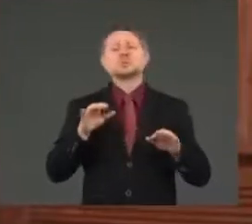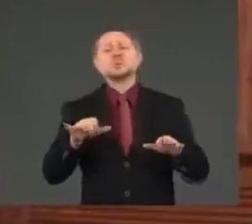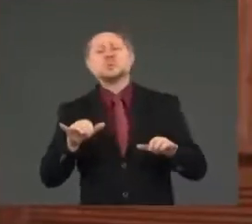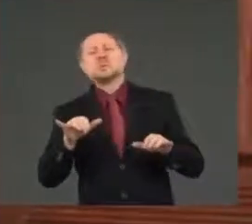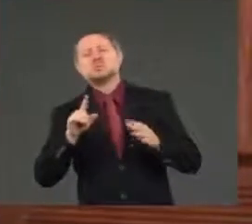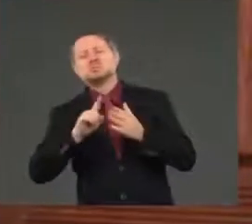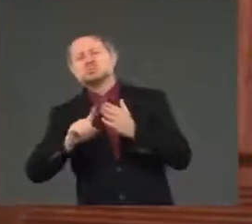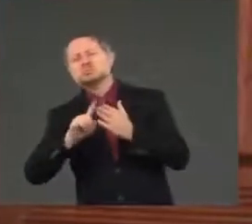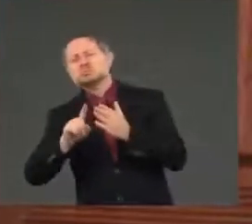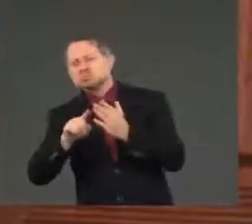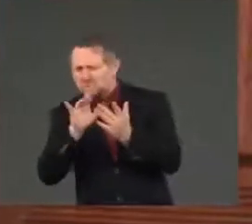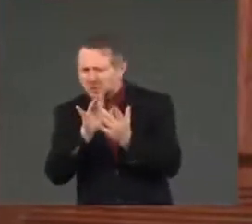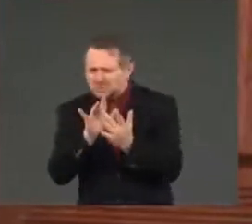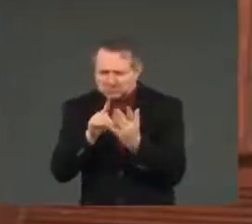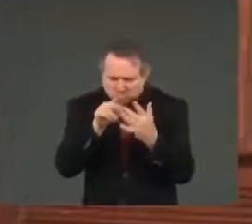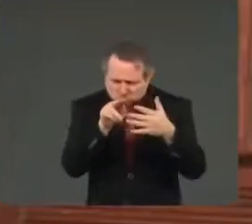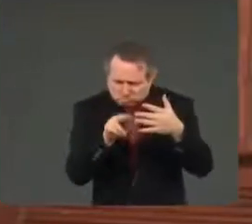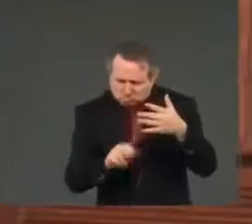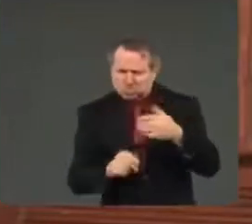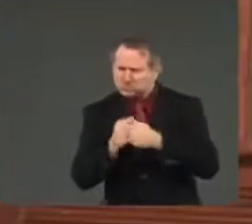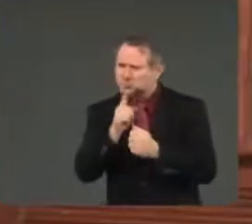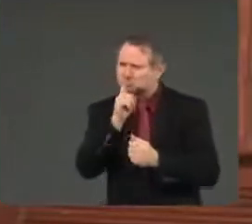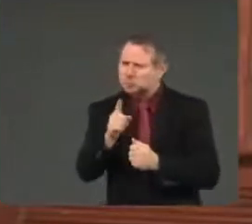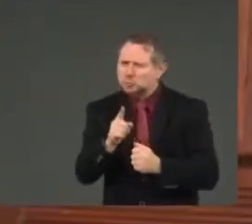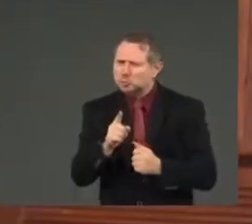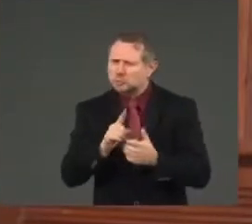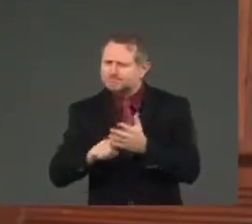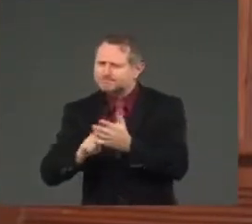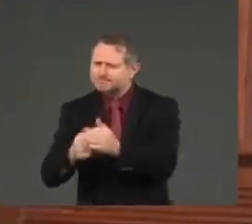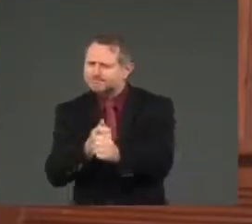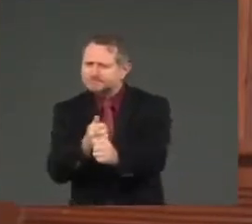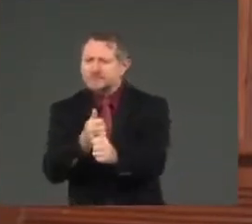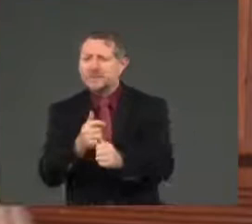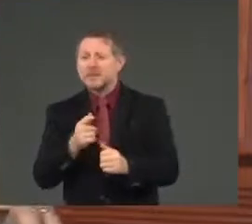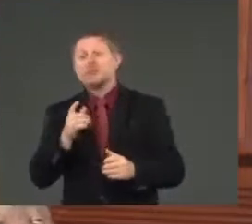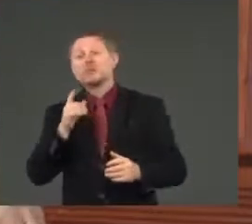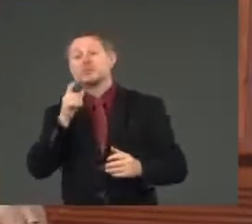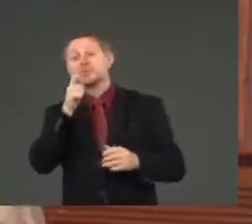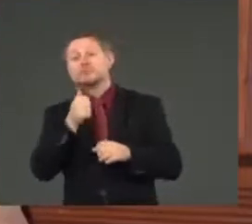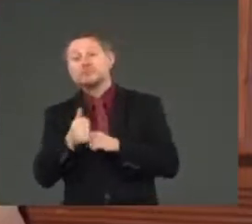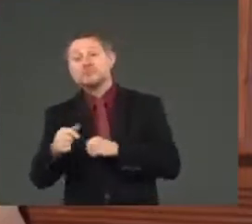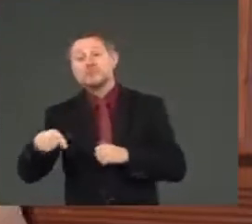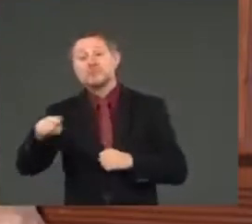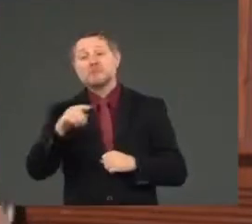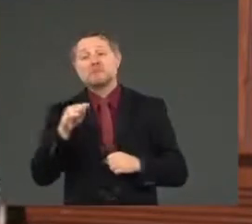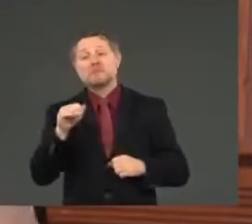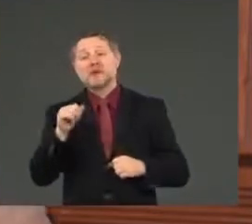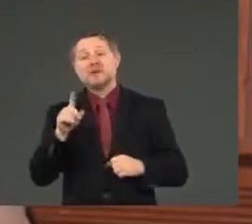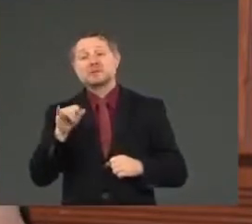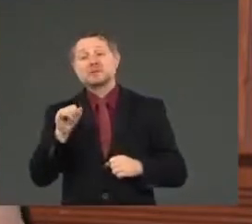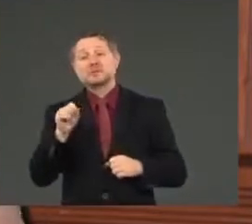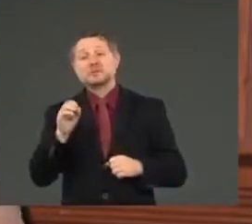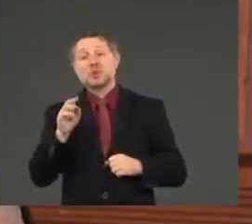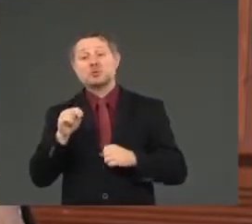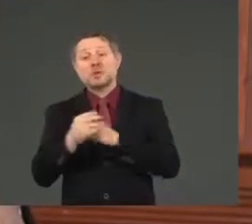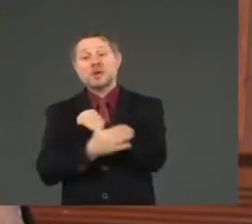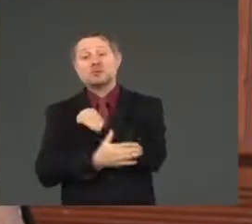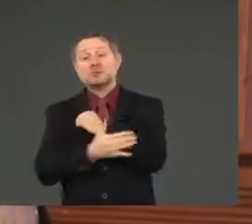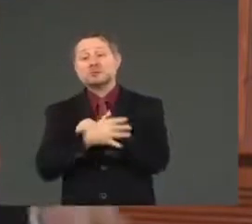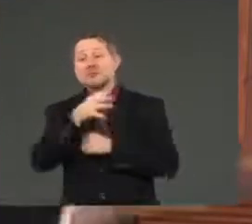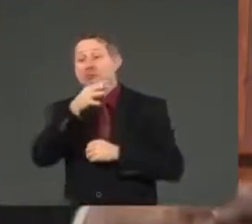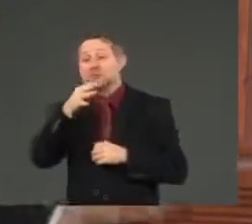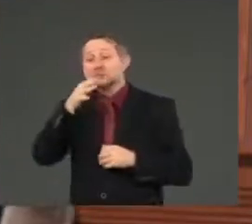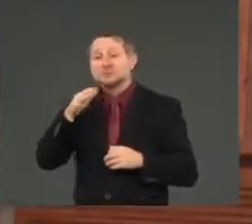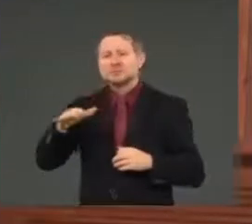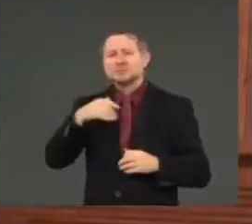now, is it limited to a specific issue like the Madison County agriculture business where it's not a spread? We identify a problem right